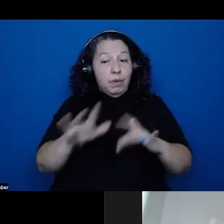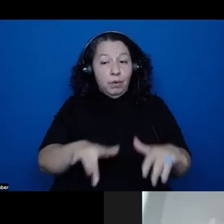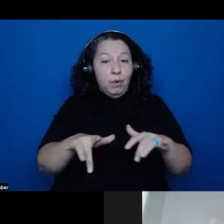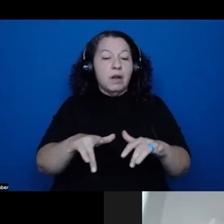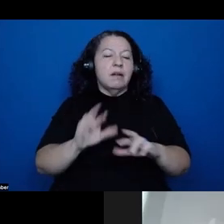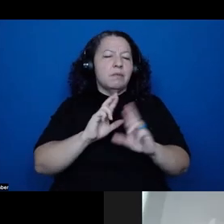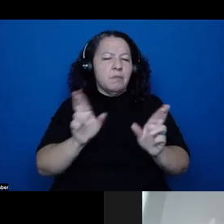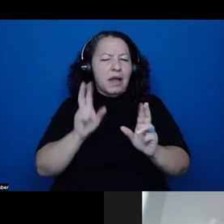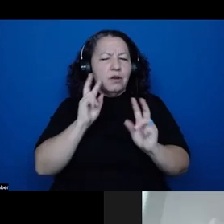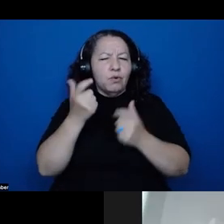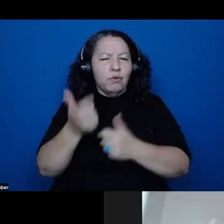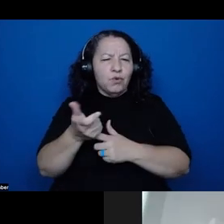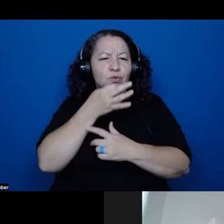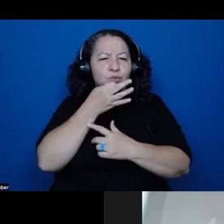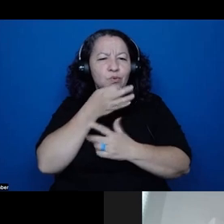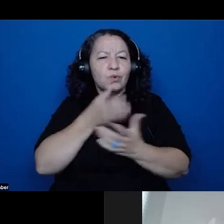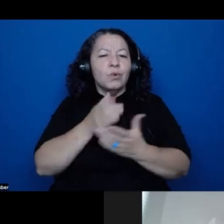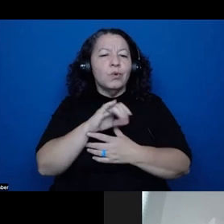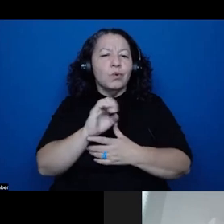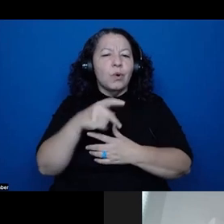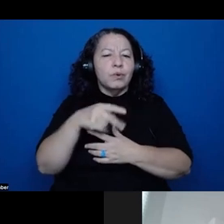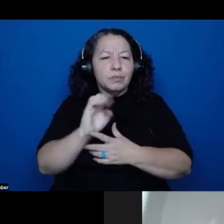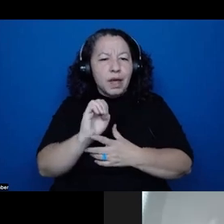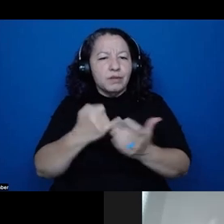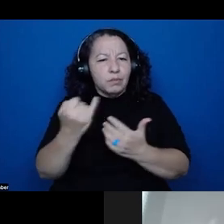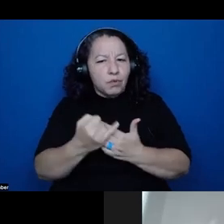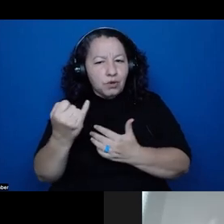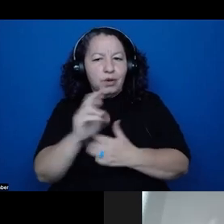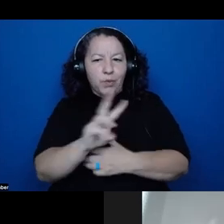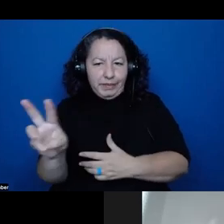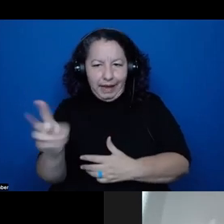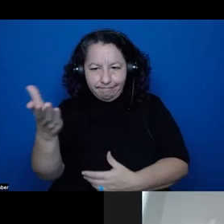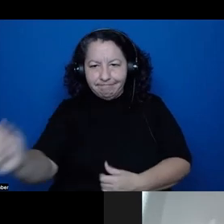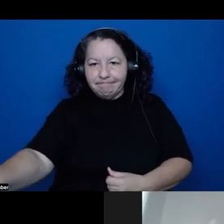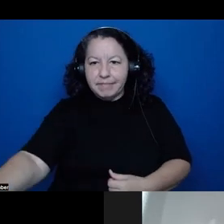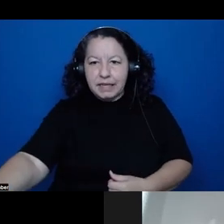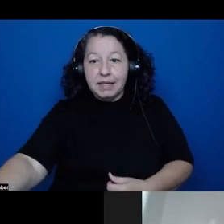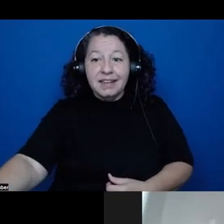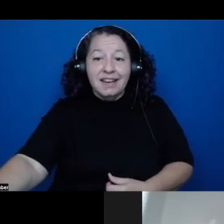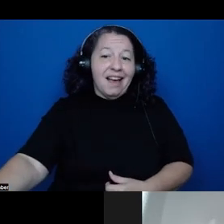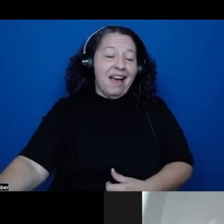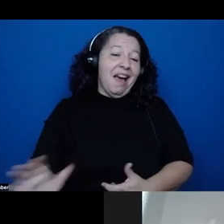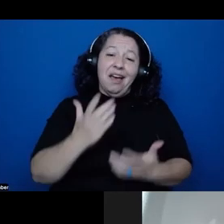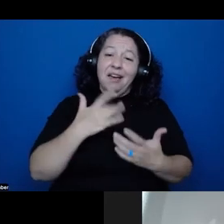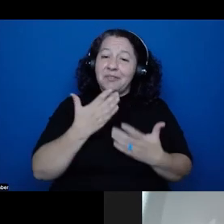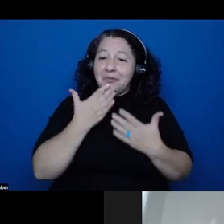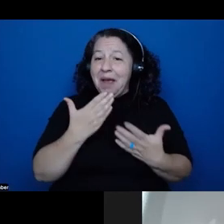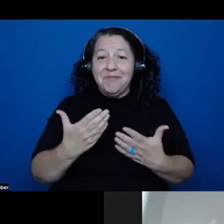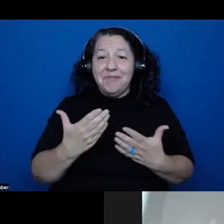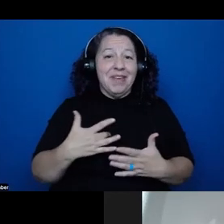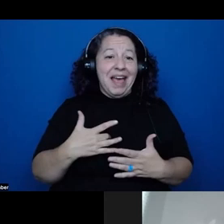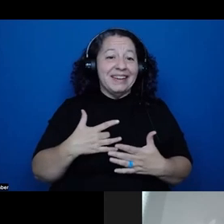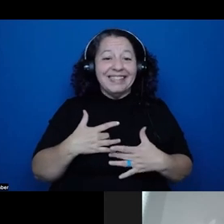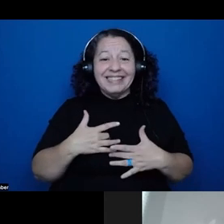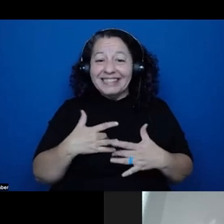available soon on our Joe Spence project website. I am so grateful and excited to